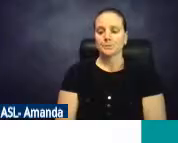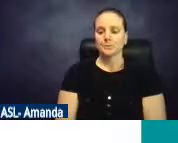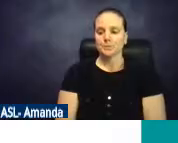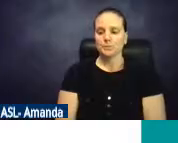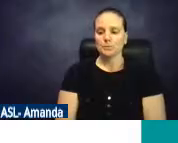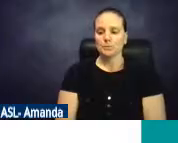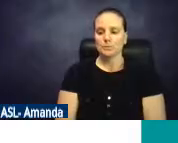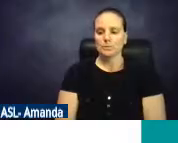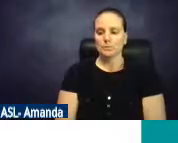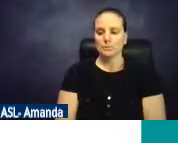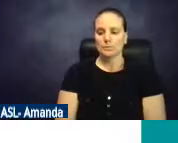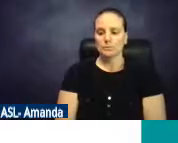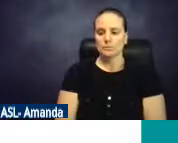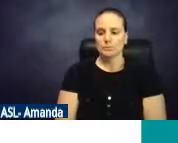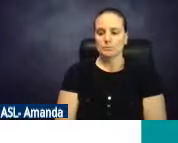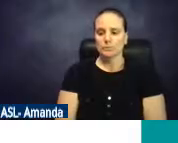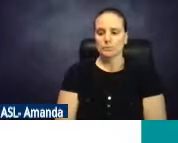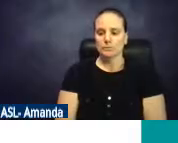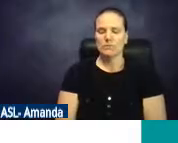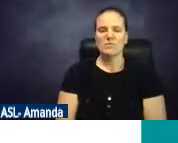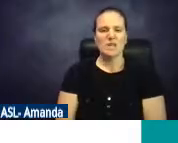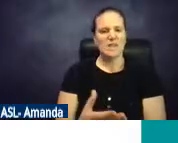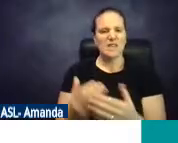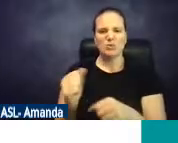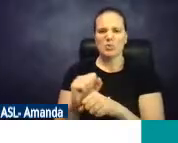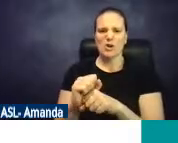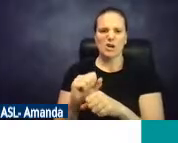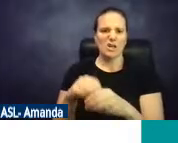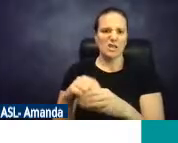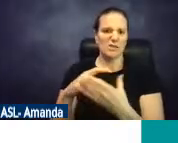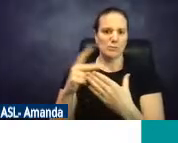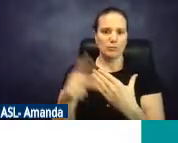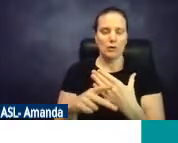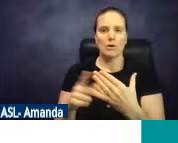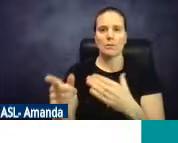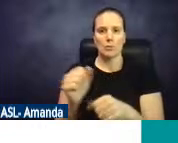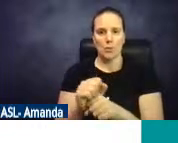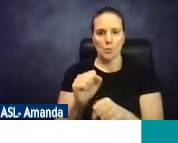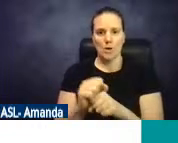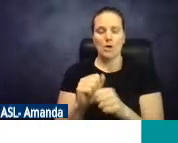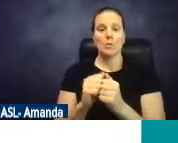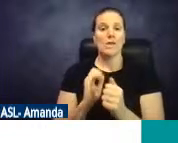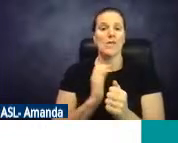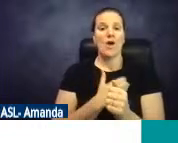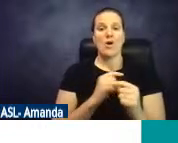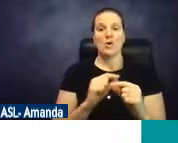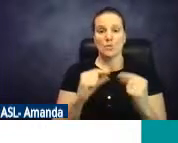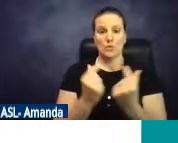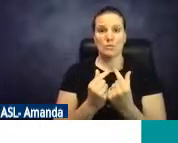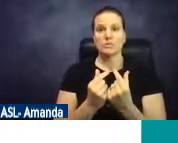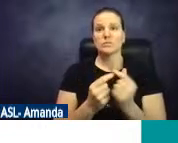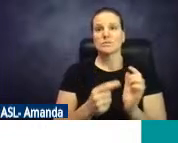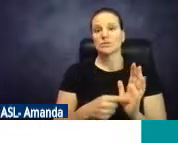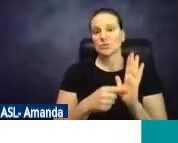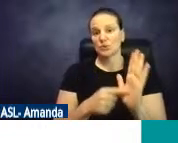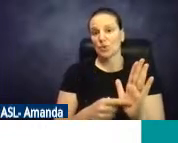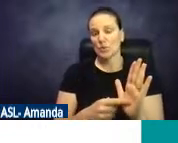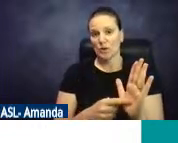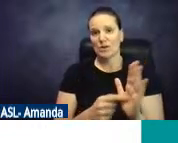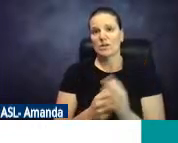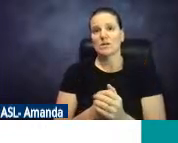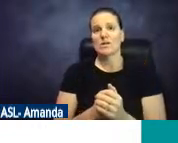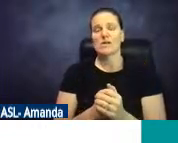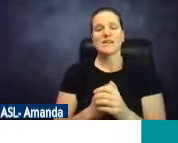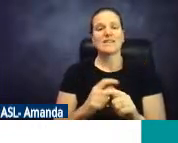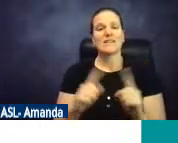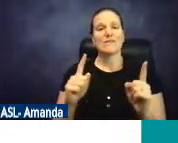The things that we worked on within the program, the work with our groups, expressing the